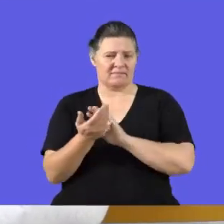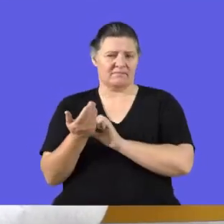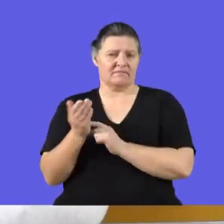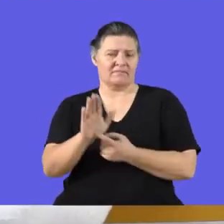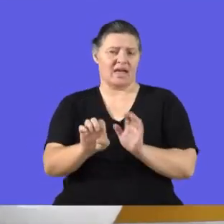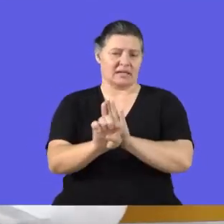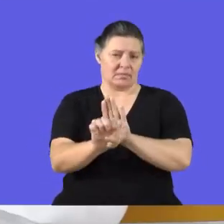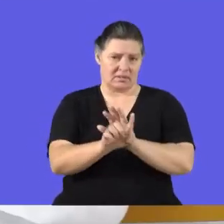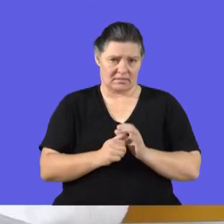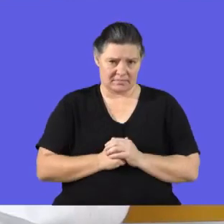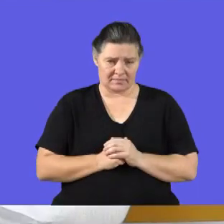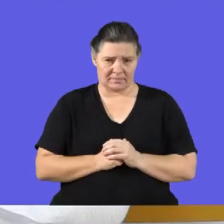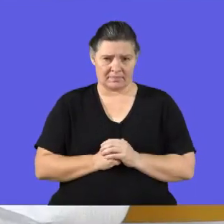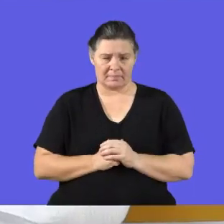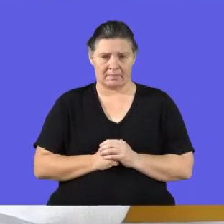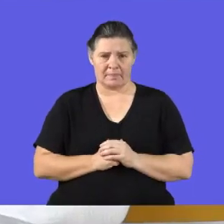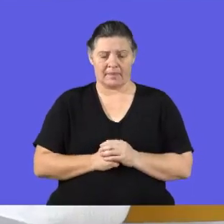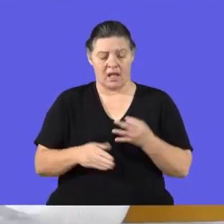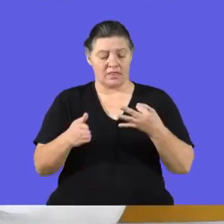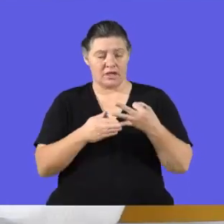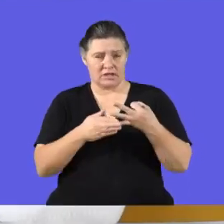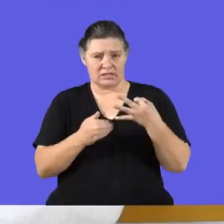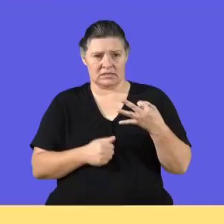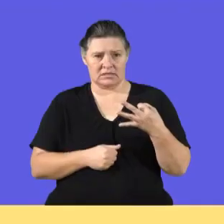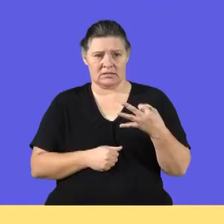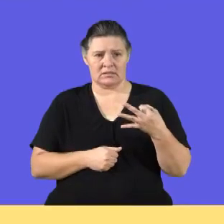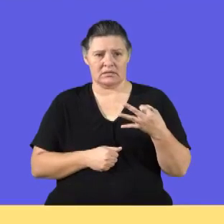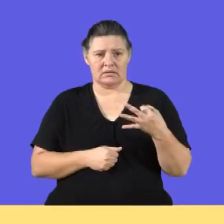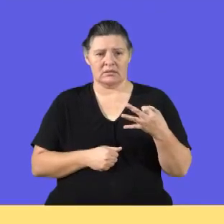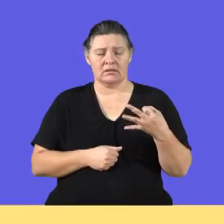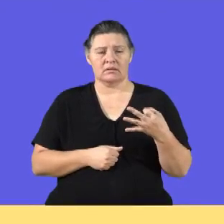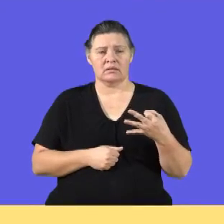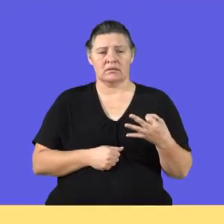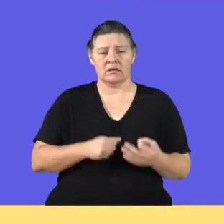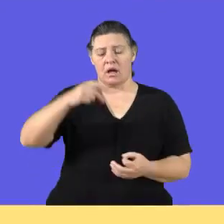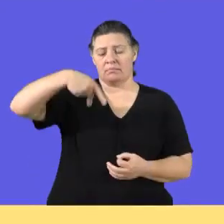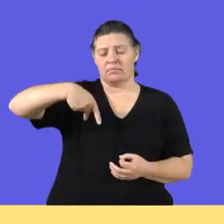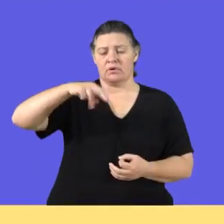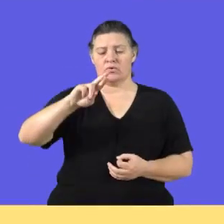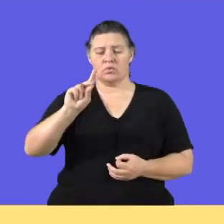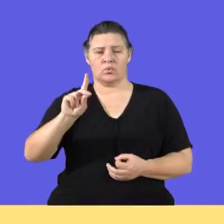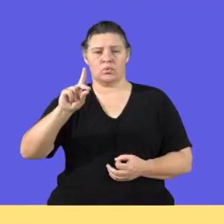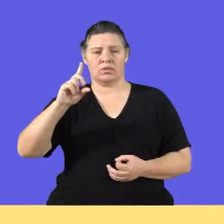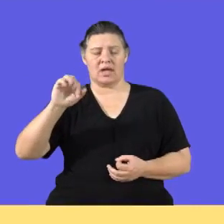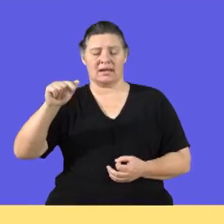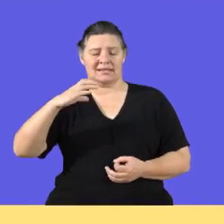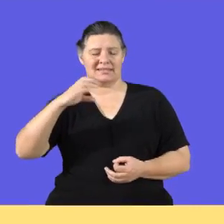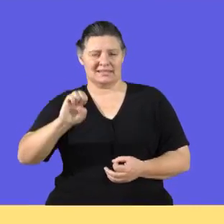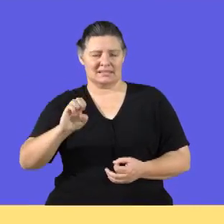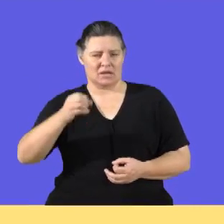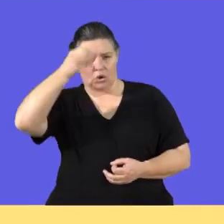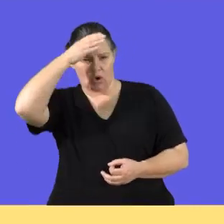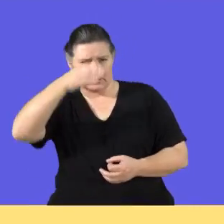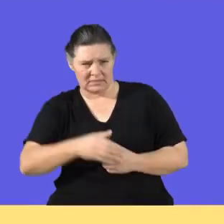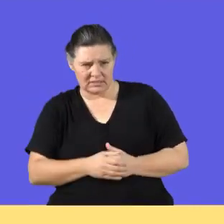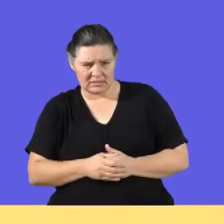you an example as we continue. The third one, the prudence concept. It states